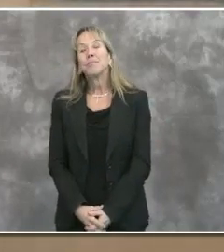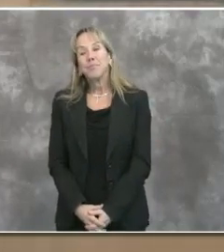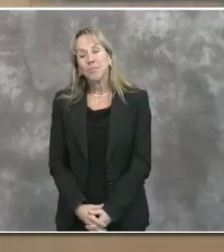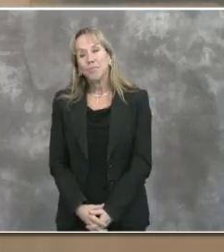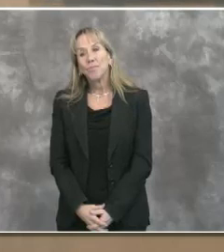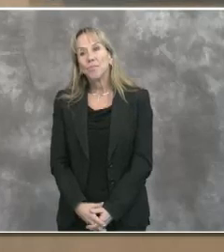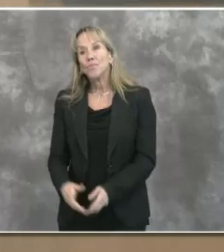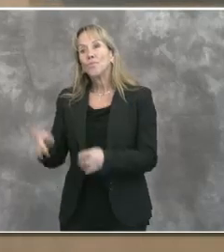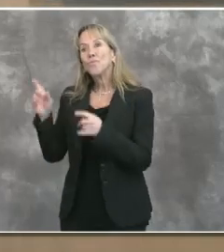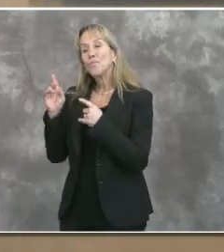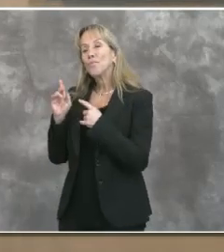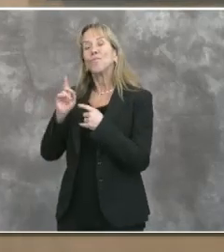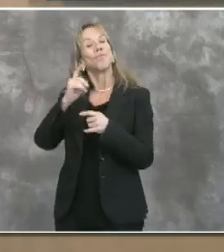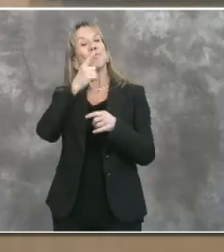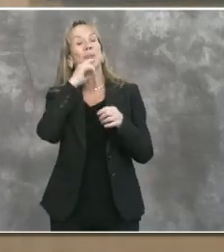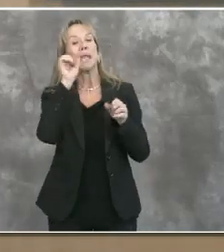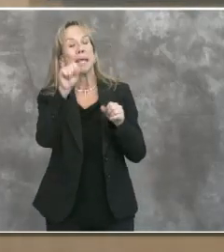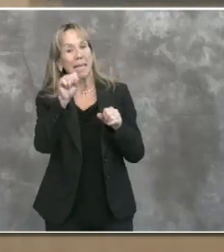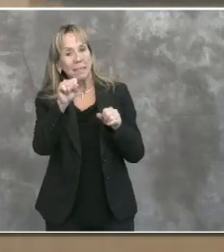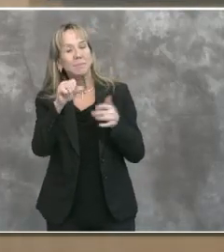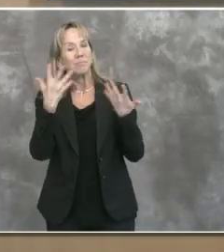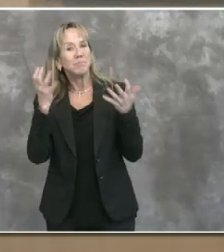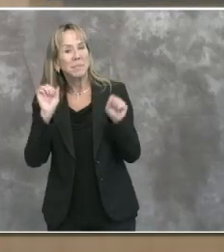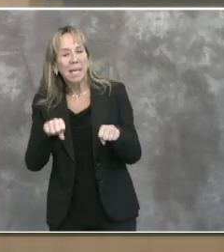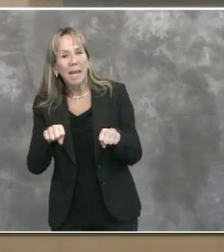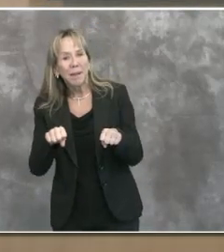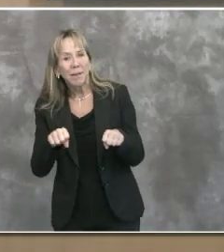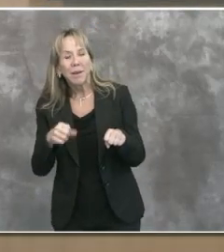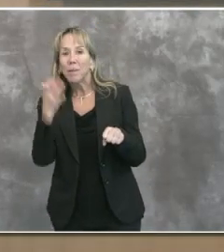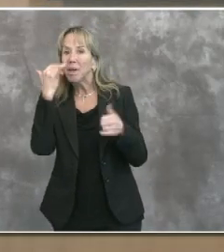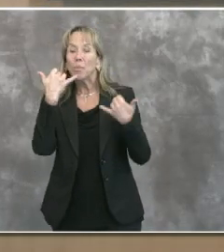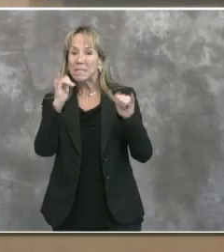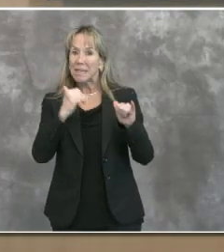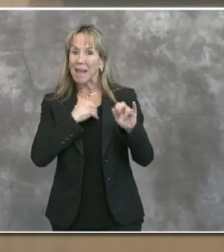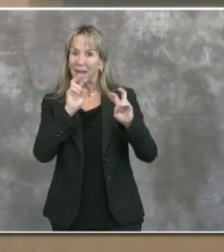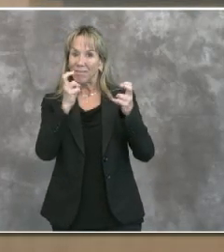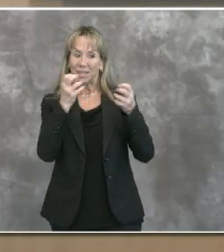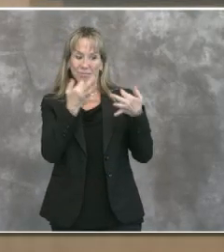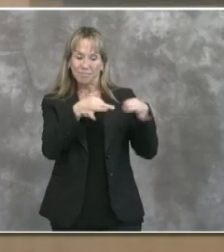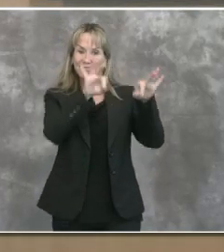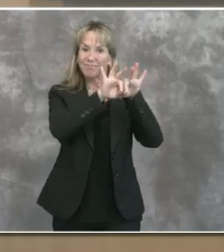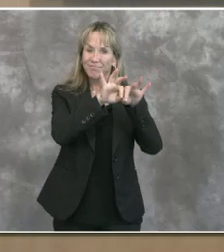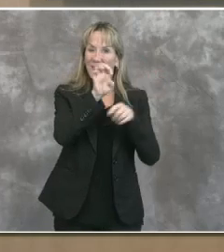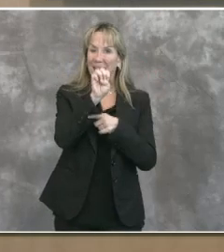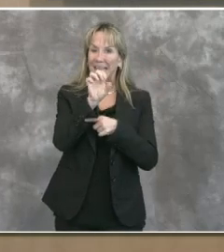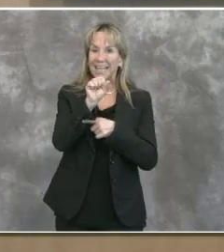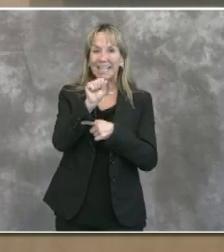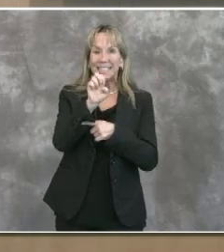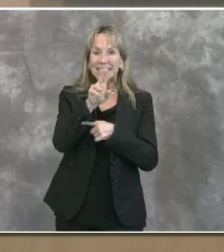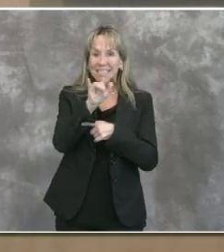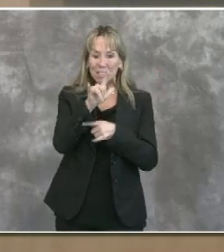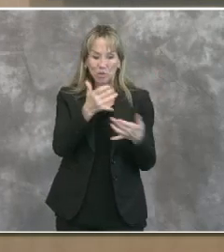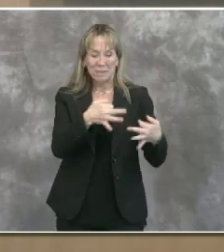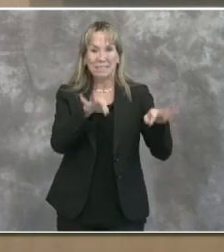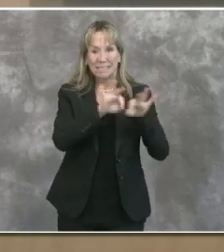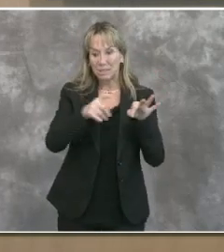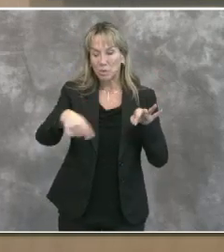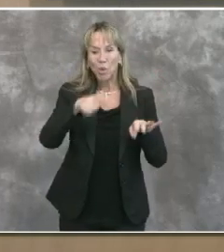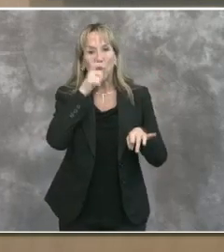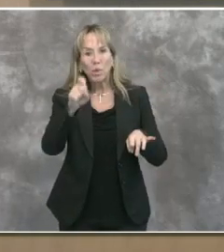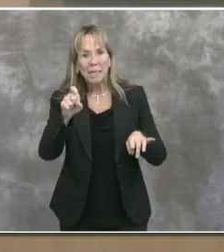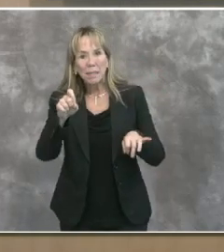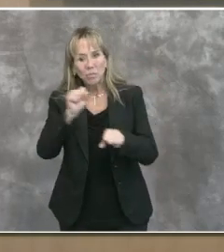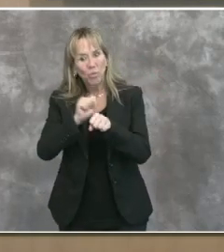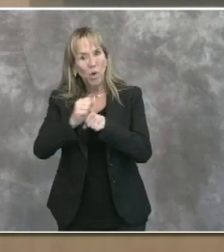Yes, it is realistic because there are still essential services and employers who need workers. So yes, there